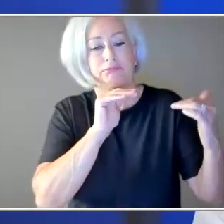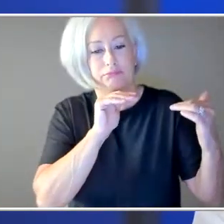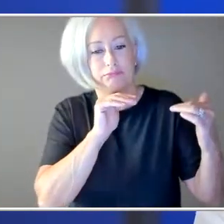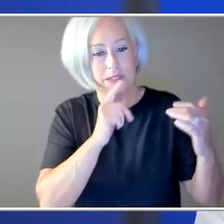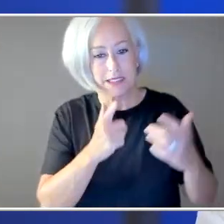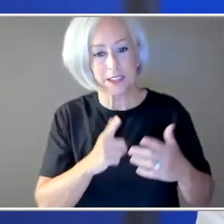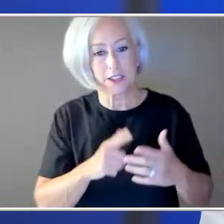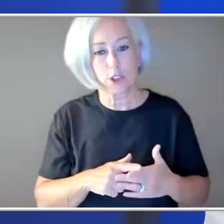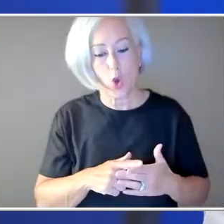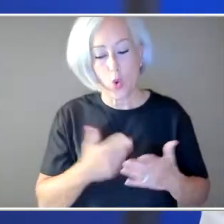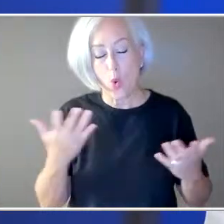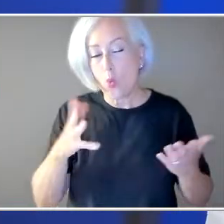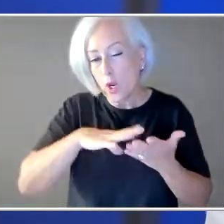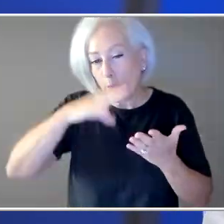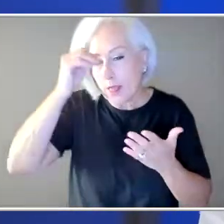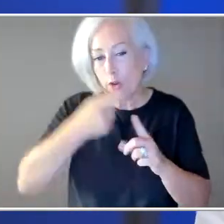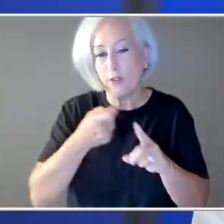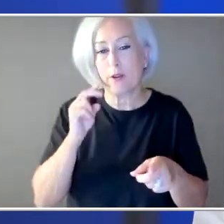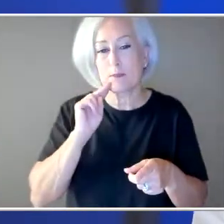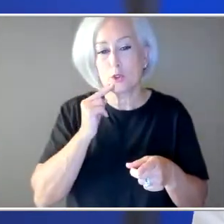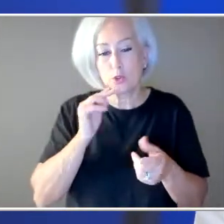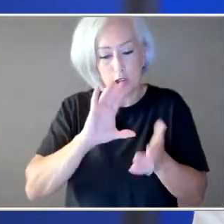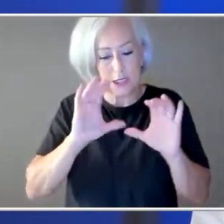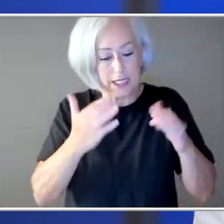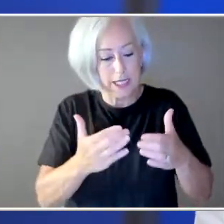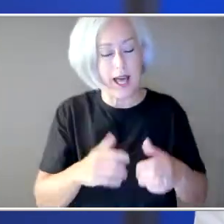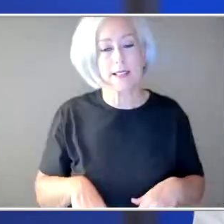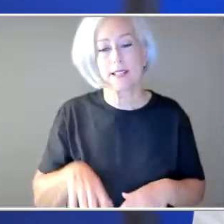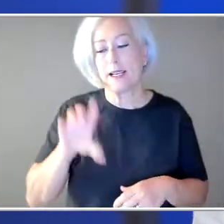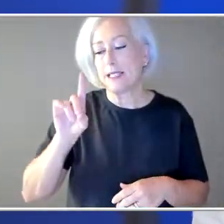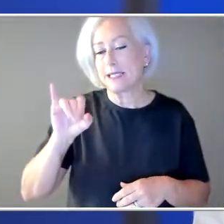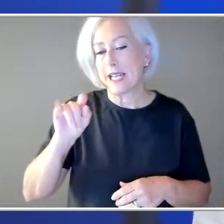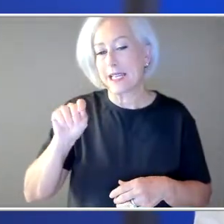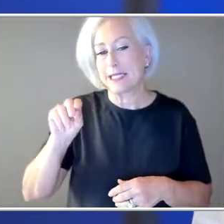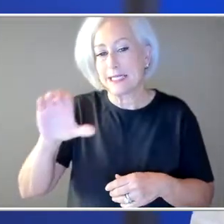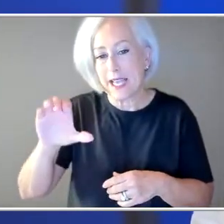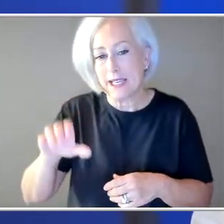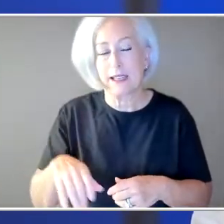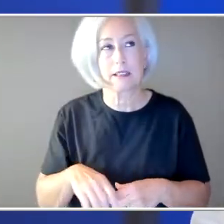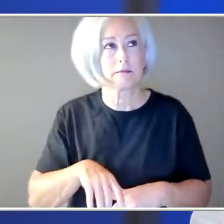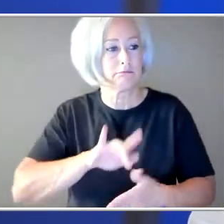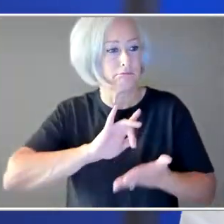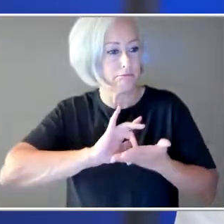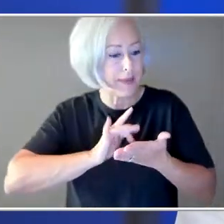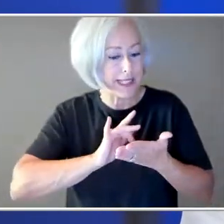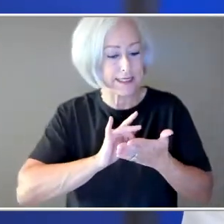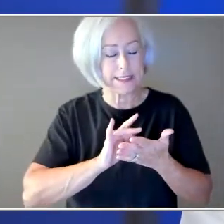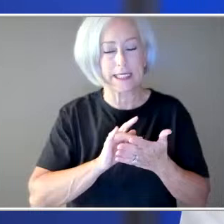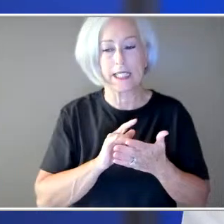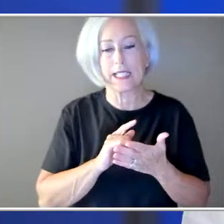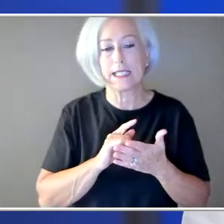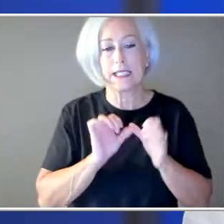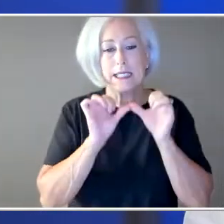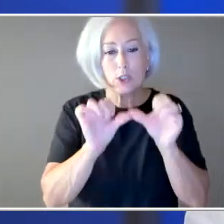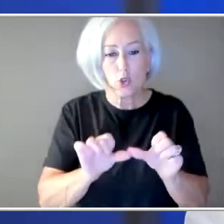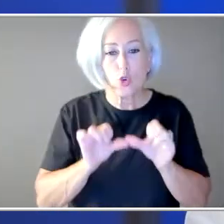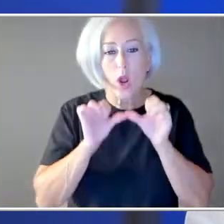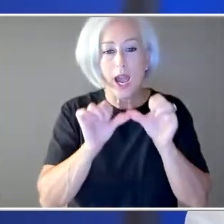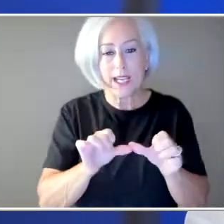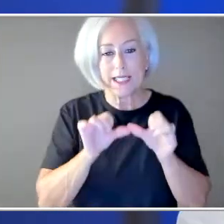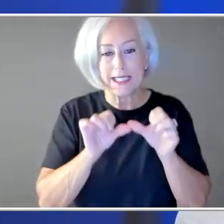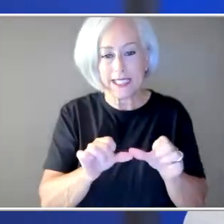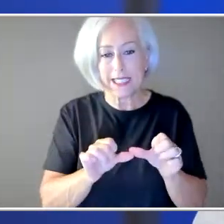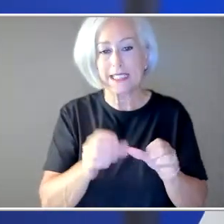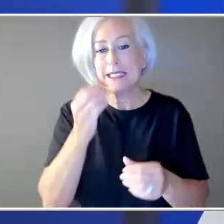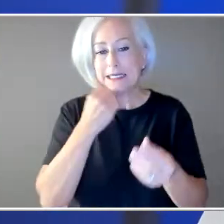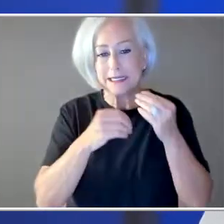nutrition classes, dietetics, medicine, and learning about all of these chronic diet-treated